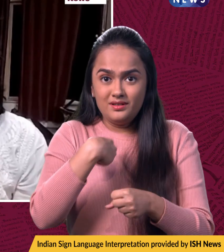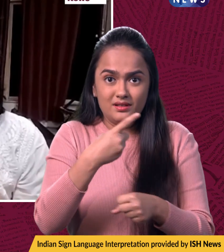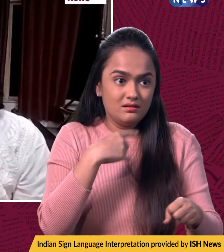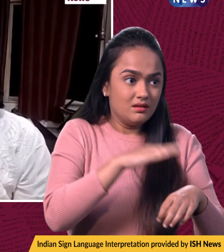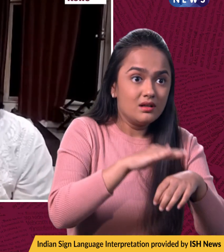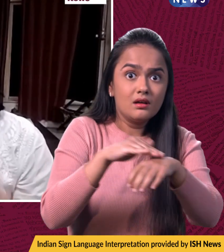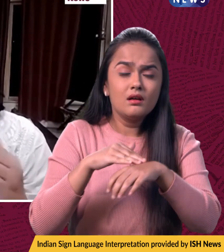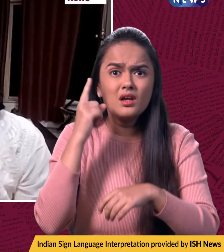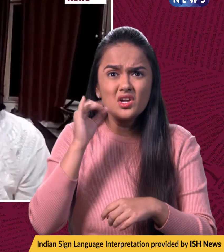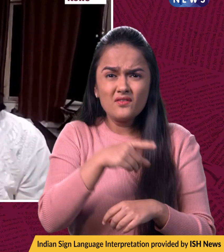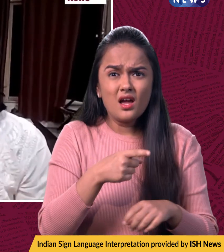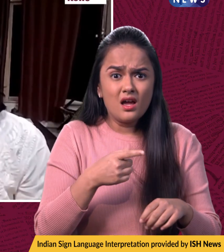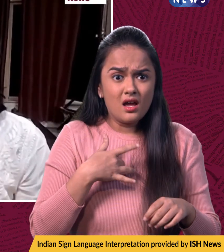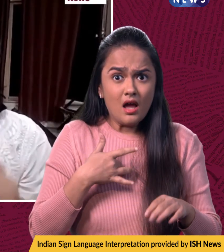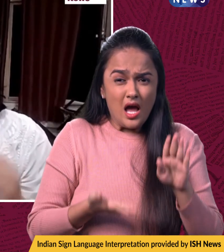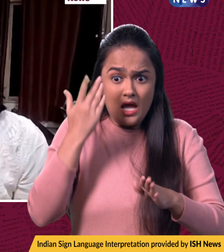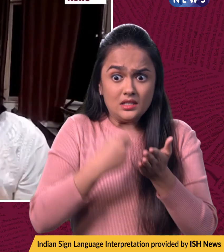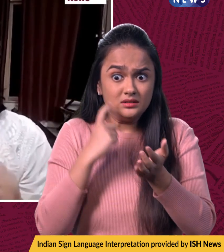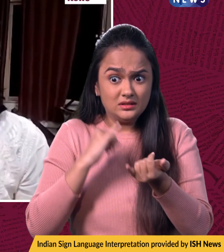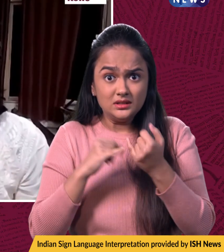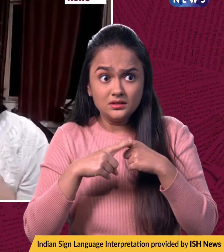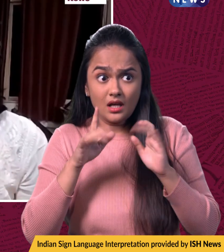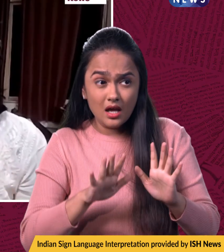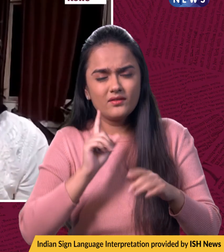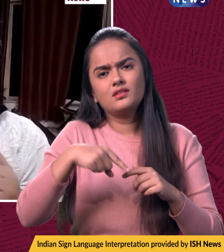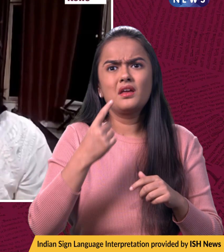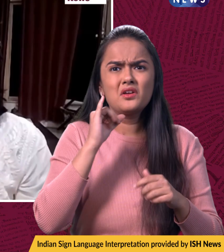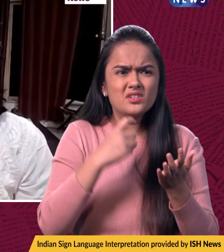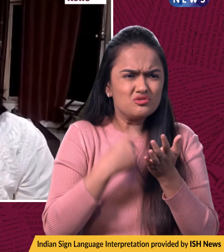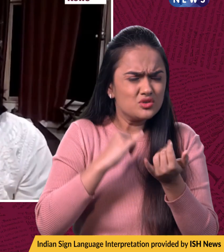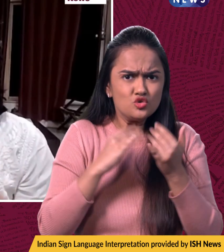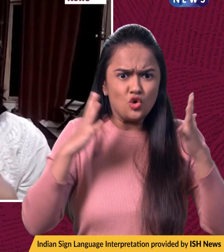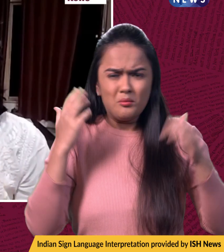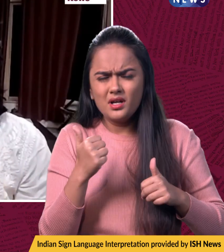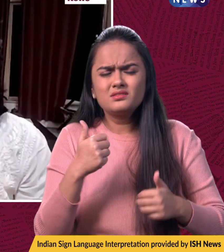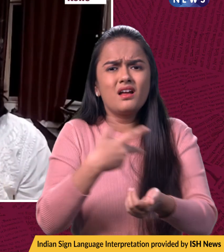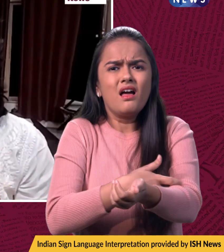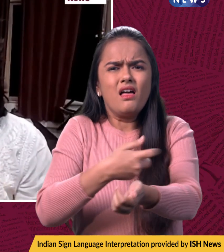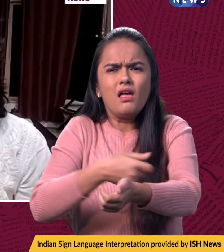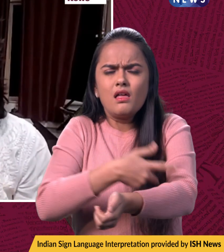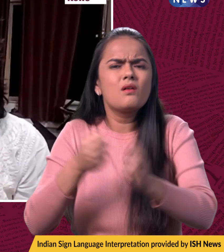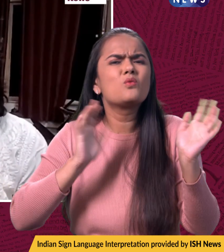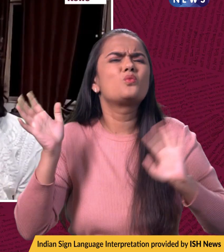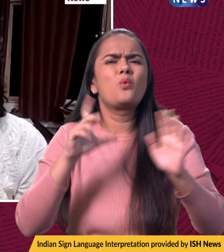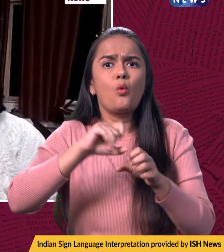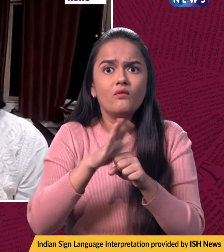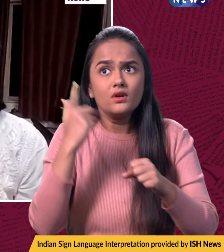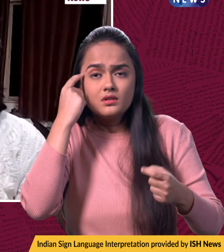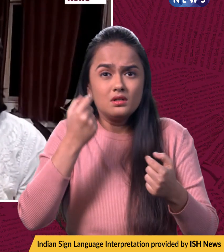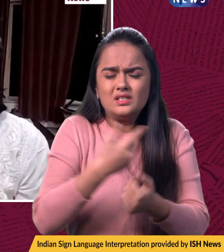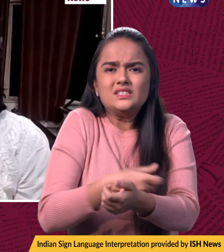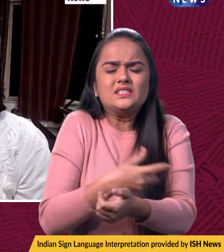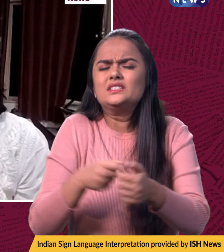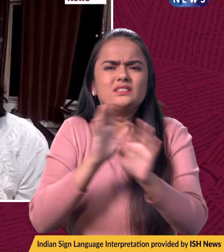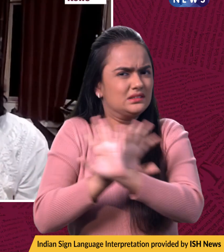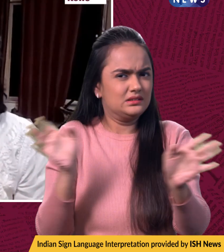patients, unless identified as high risk, don't need to be tested. And these are restrictions that the center has put out, and guidelines